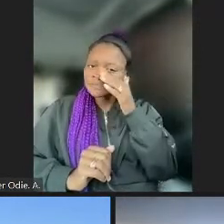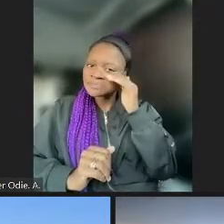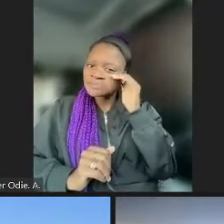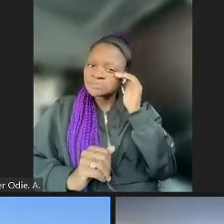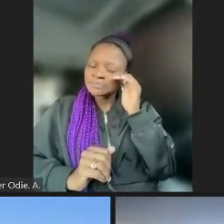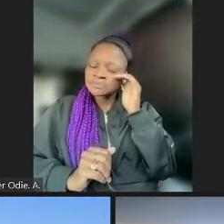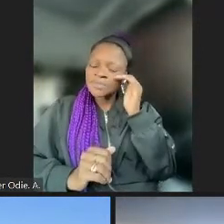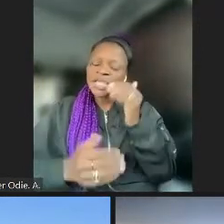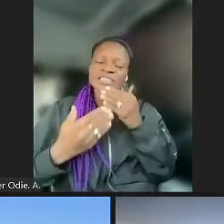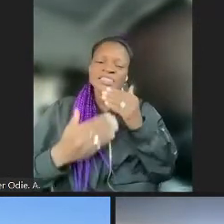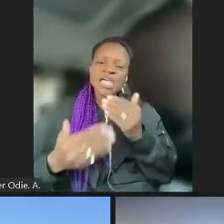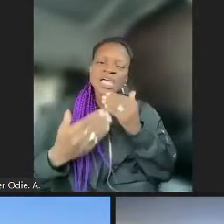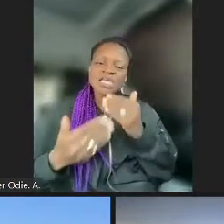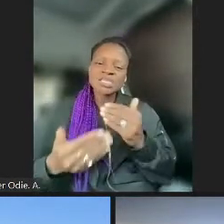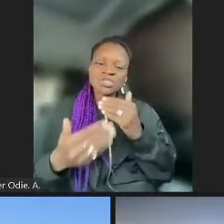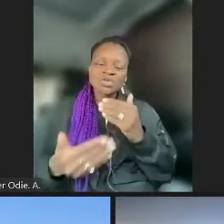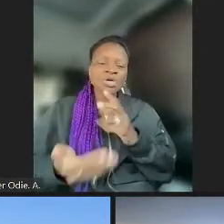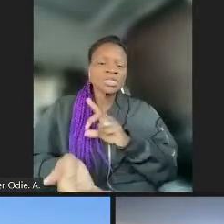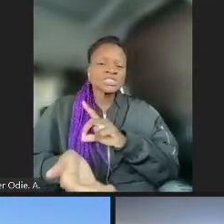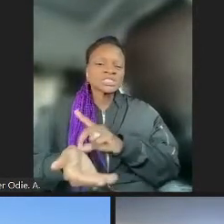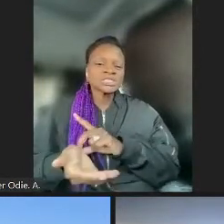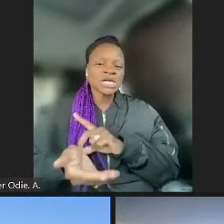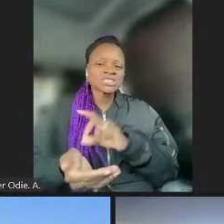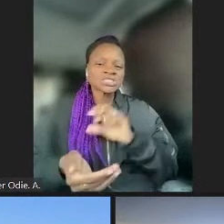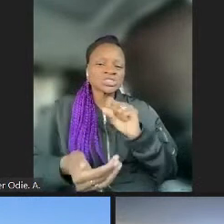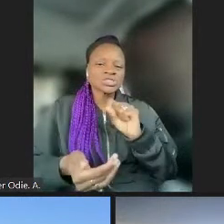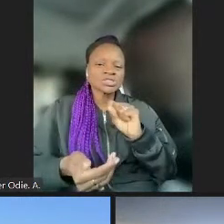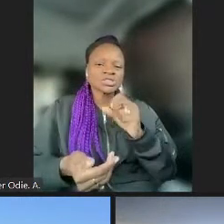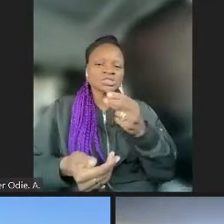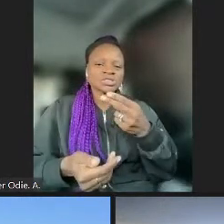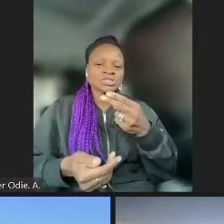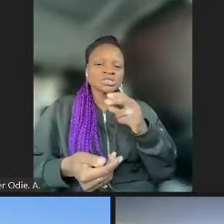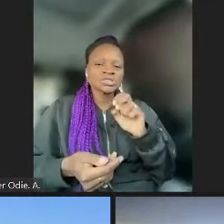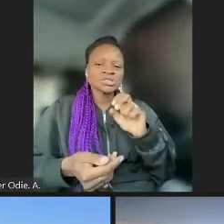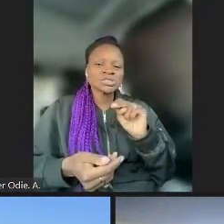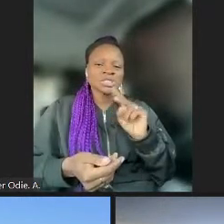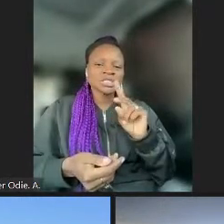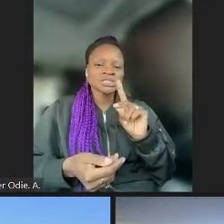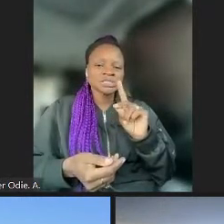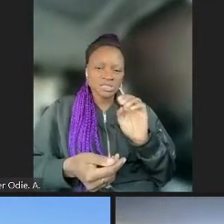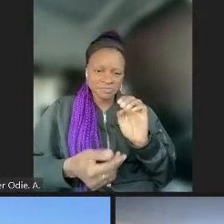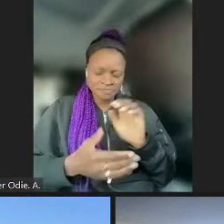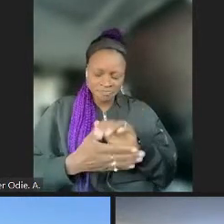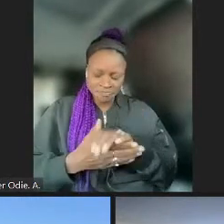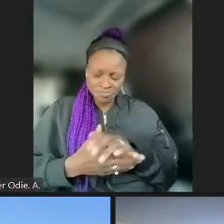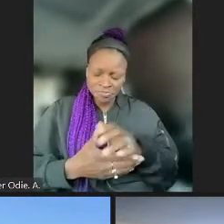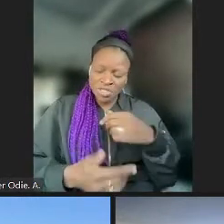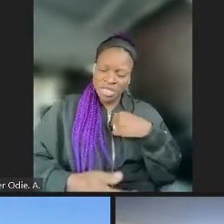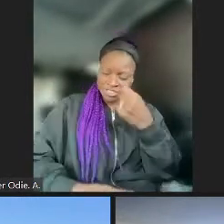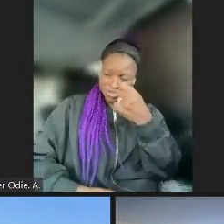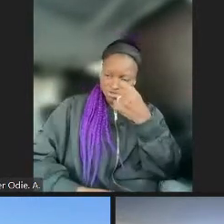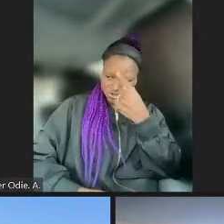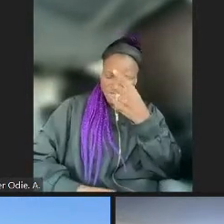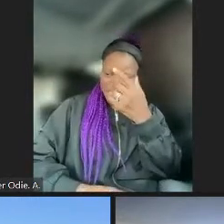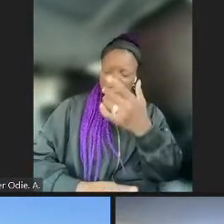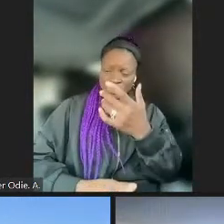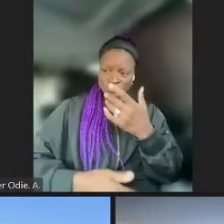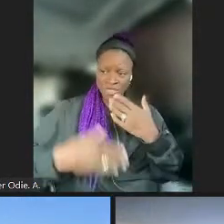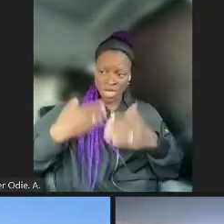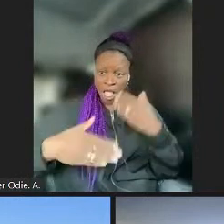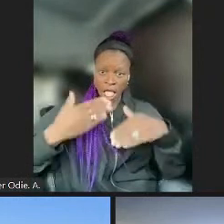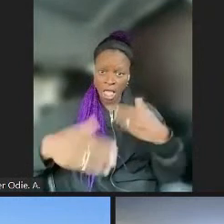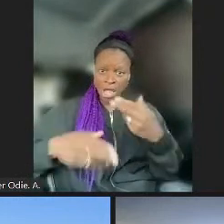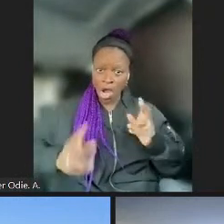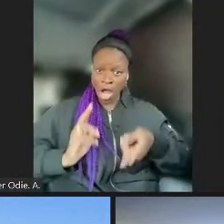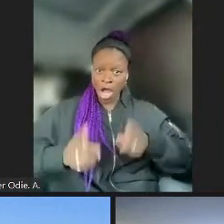Thank you both. Dr. Shendi, let me go to you next. We understand there has been a bit of a rush for boosters,